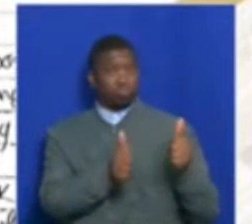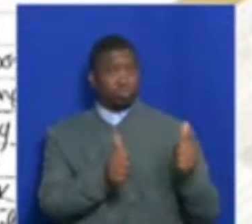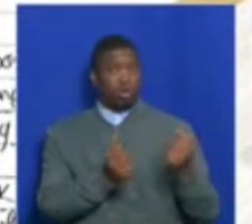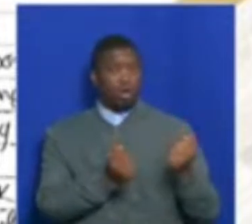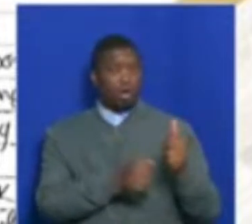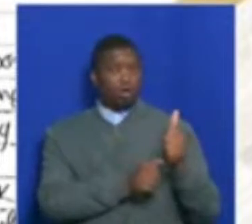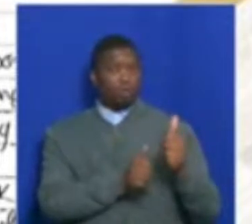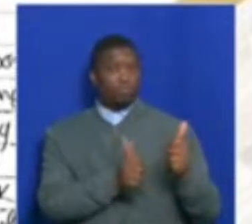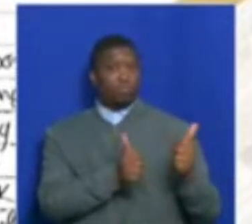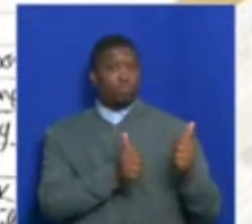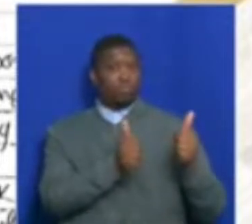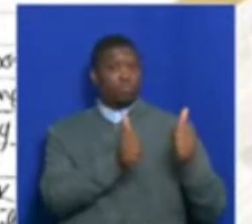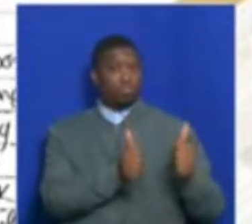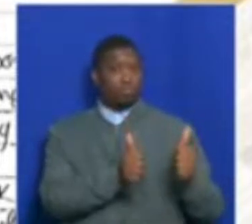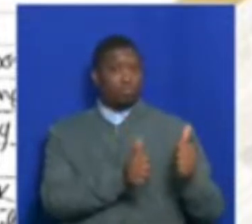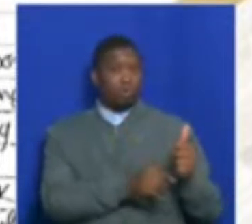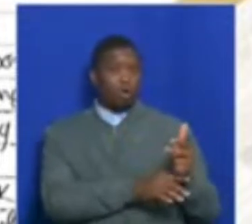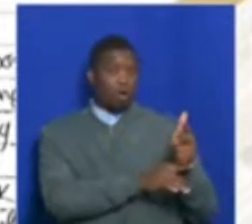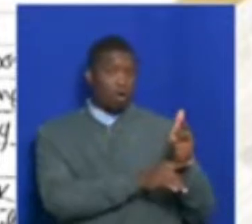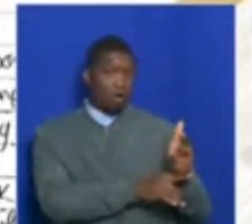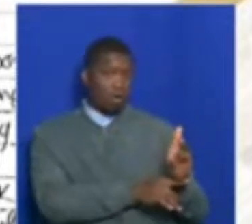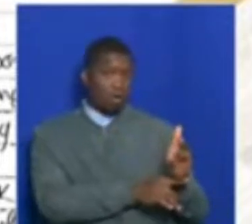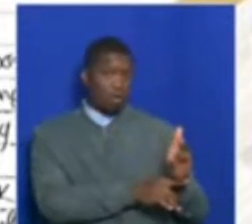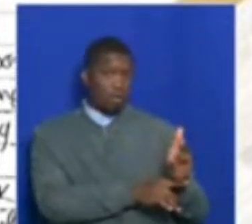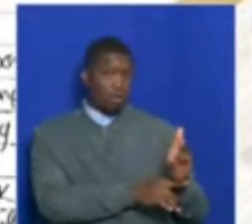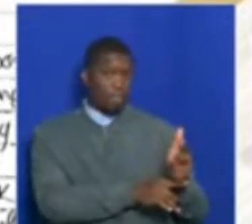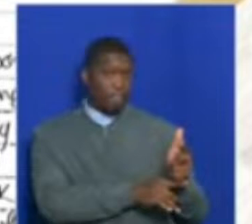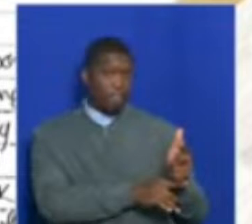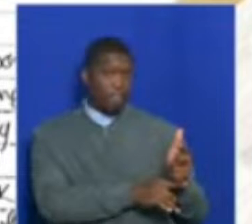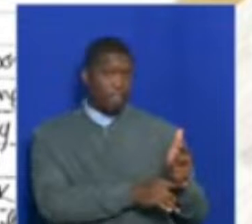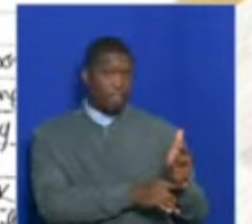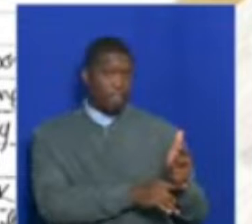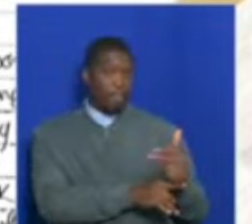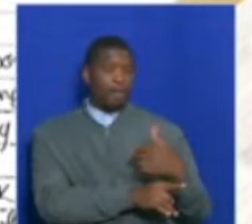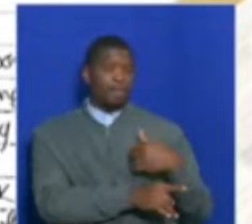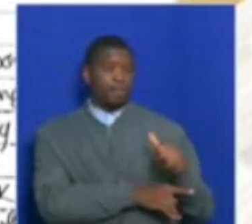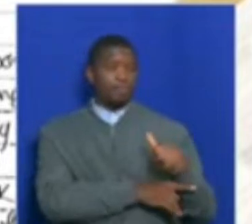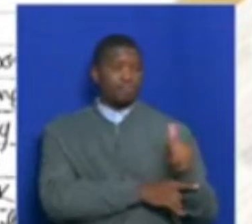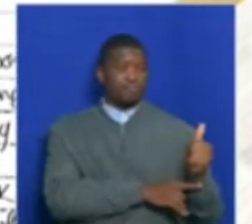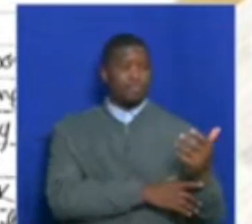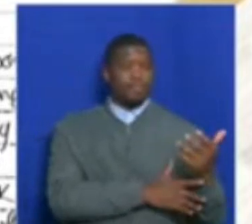on my passenger seat, on the